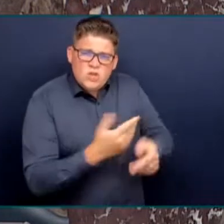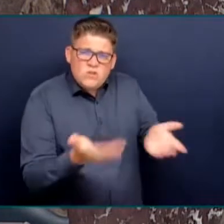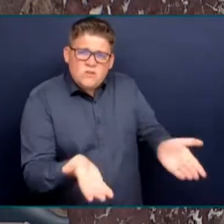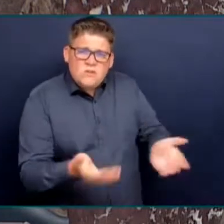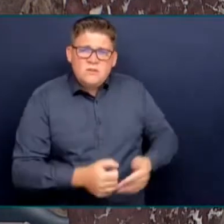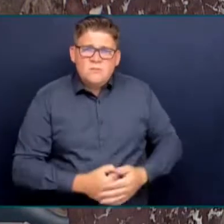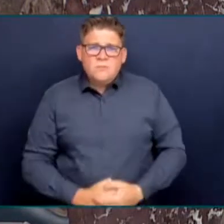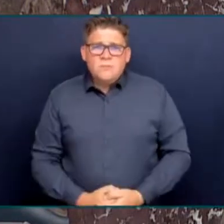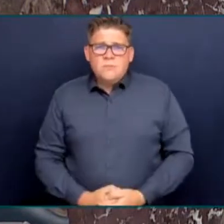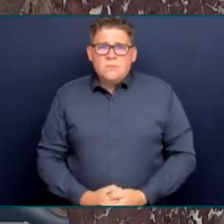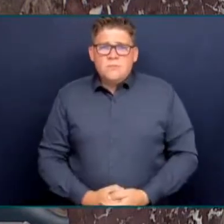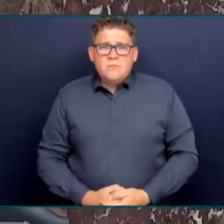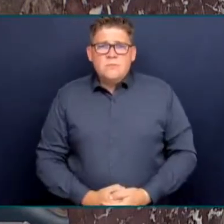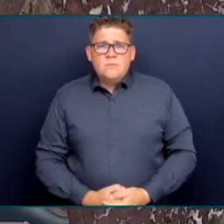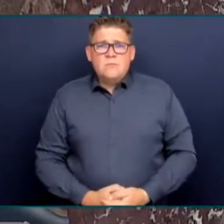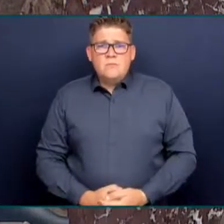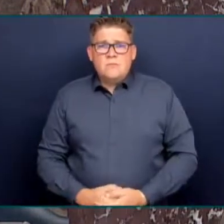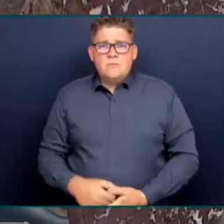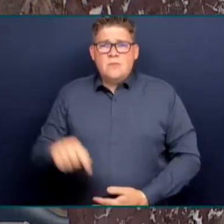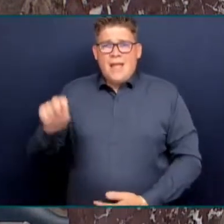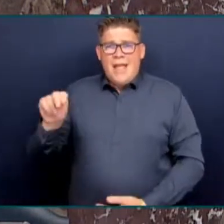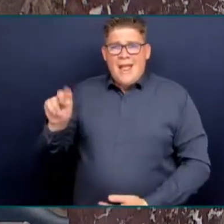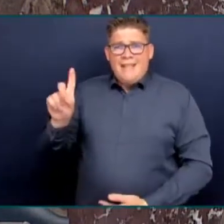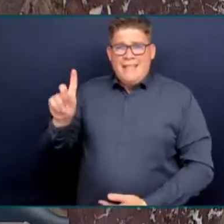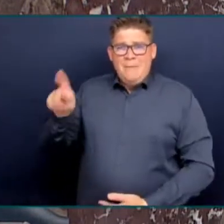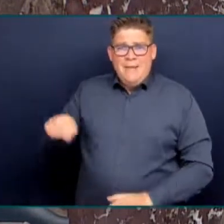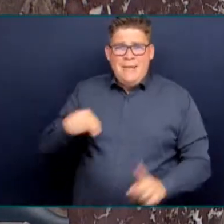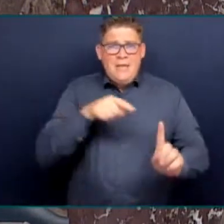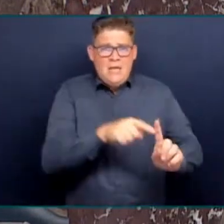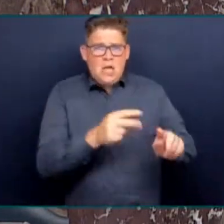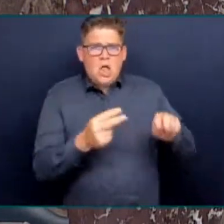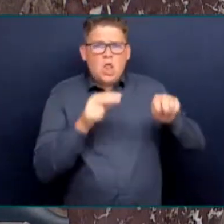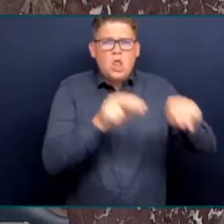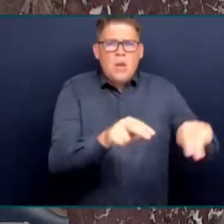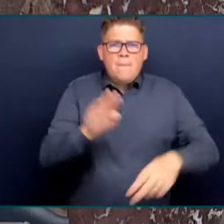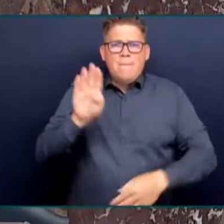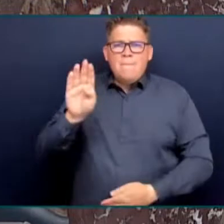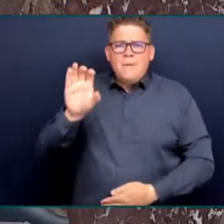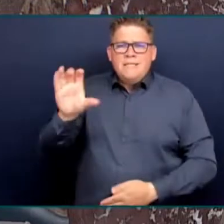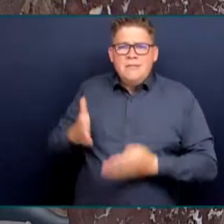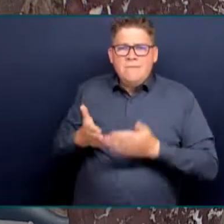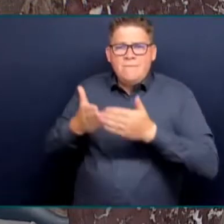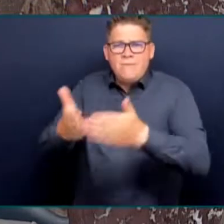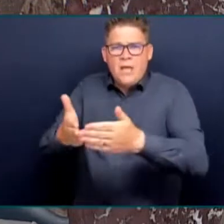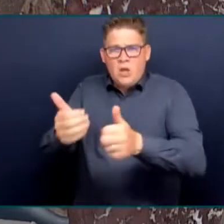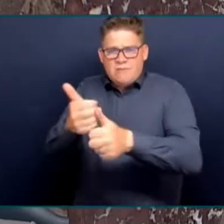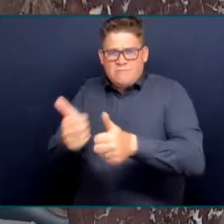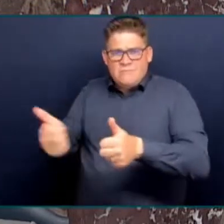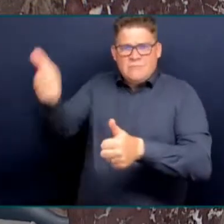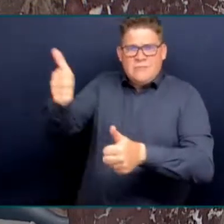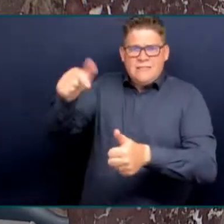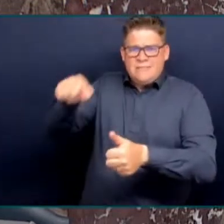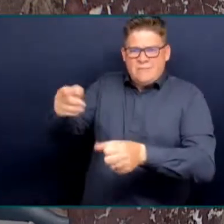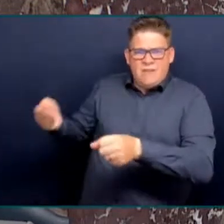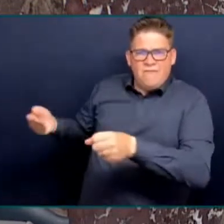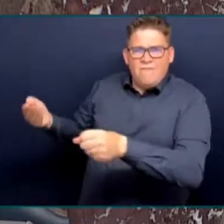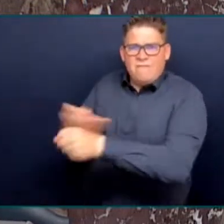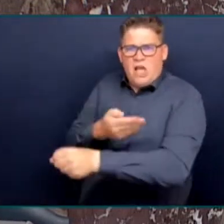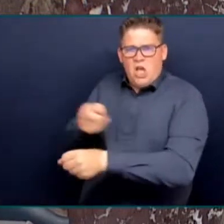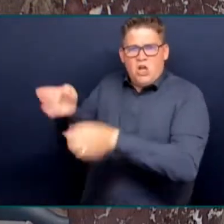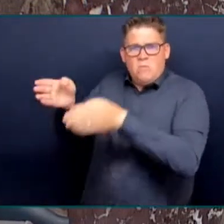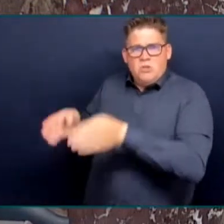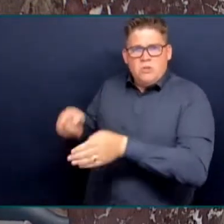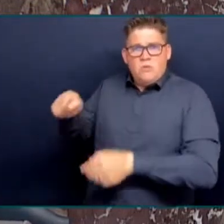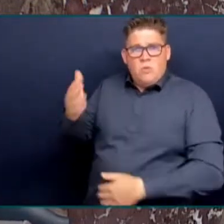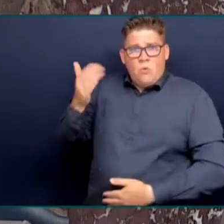were quick to fire the CEO of BC Ferries because of apparently some late ferry delays and some